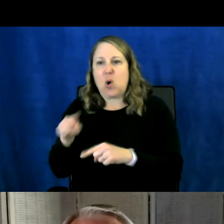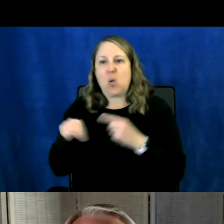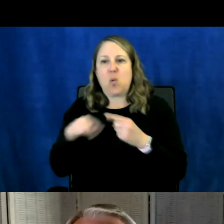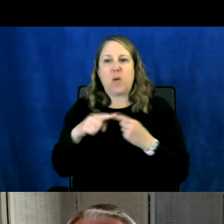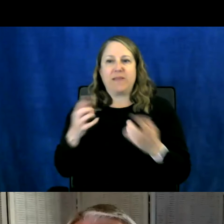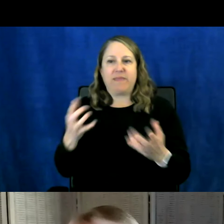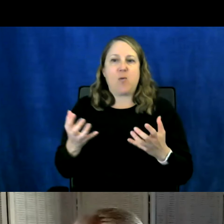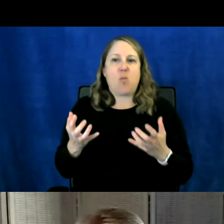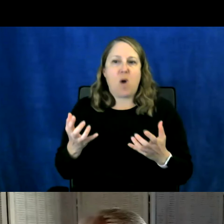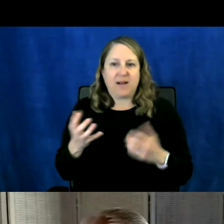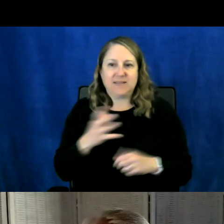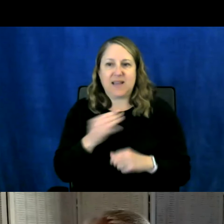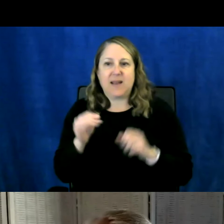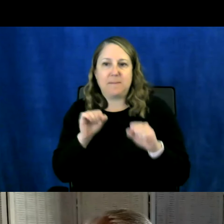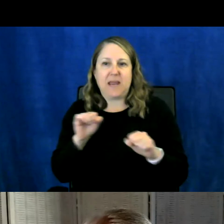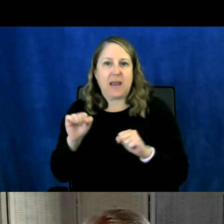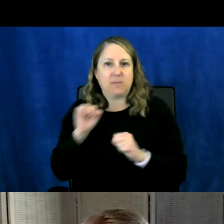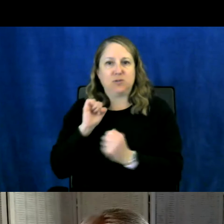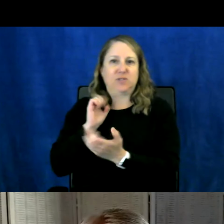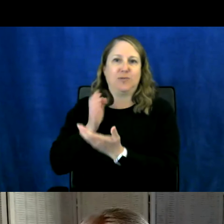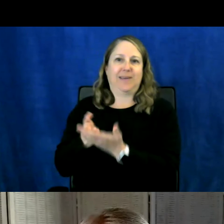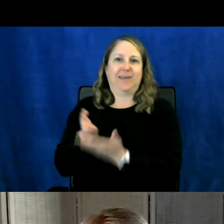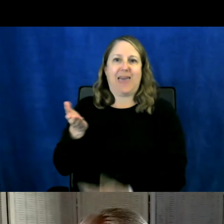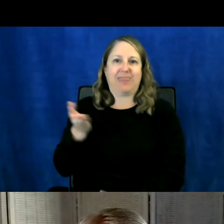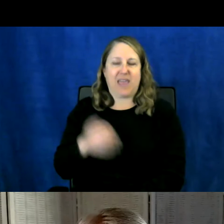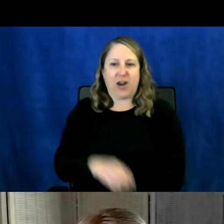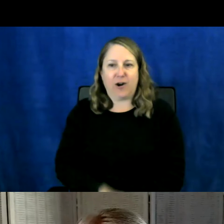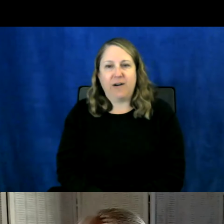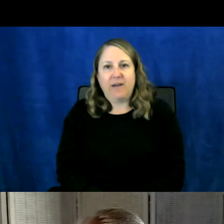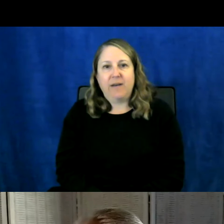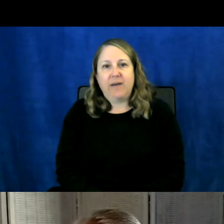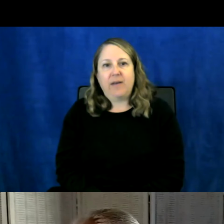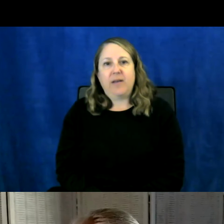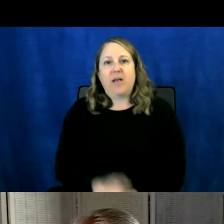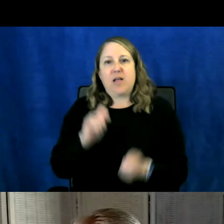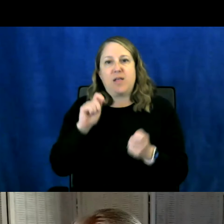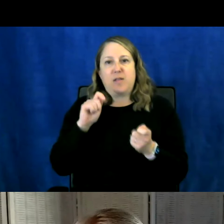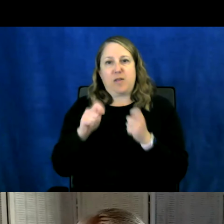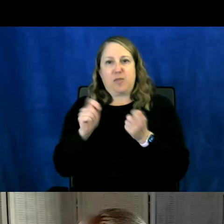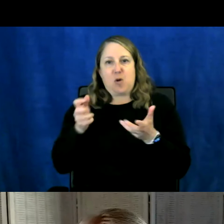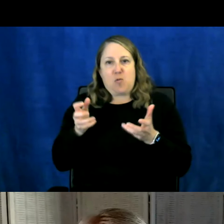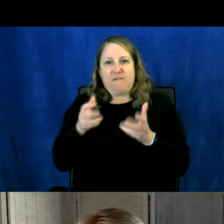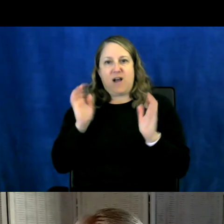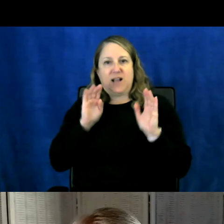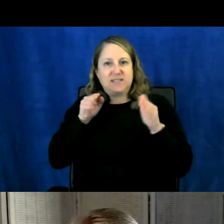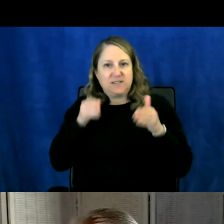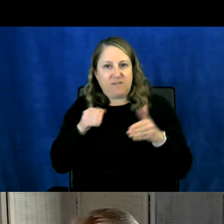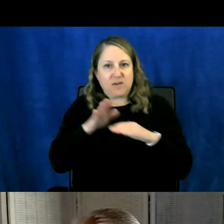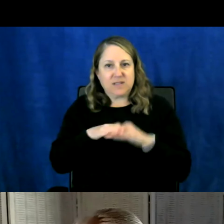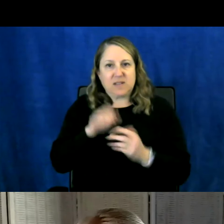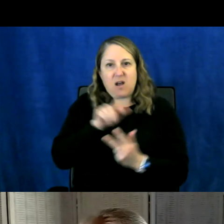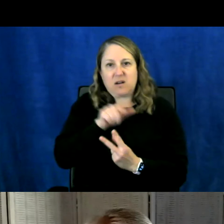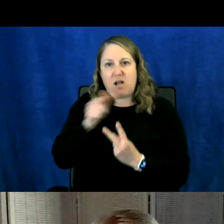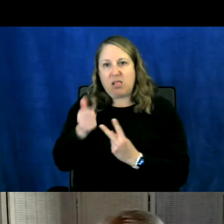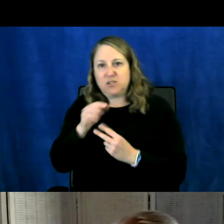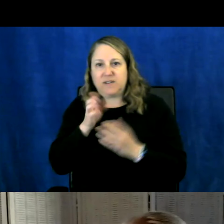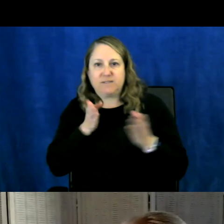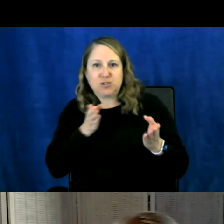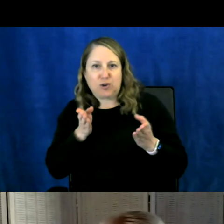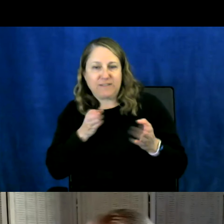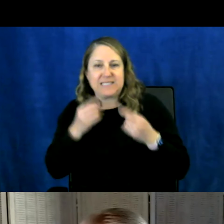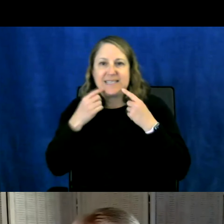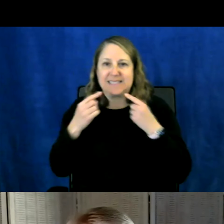and to be able to get there. The revised focus on alternative services that are